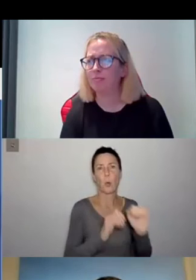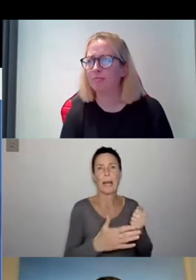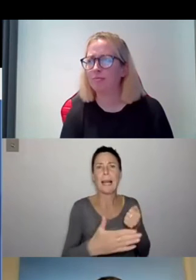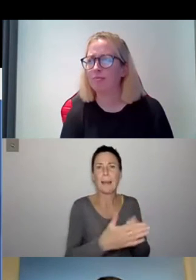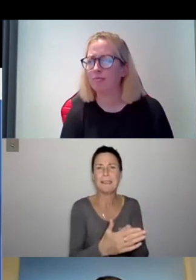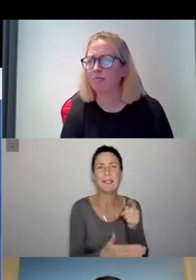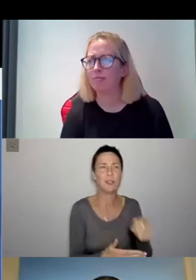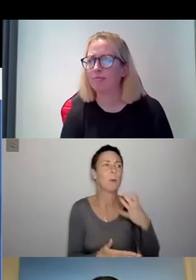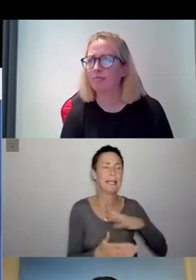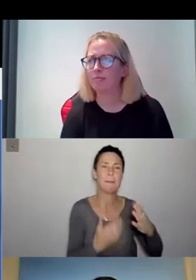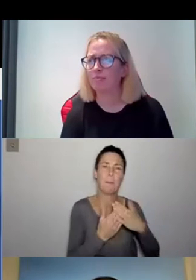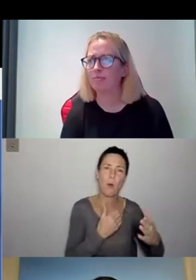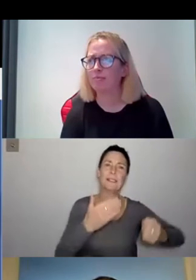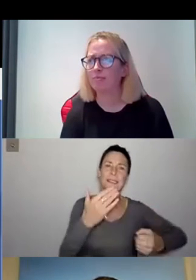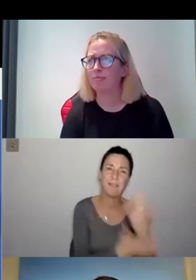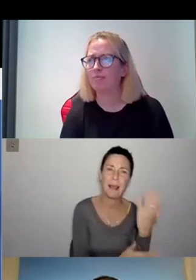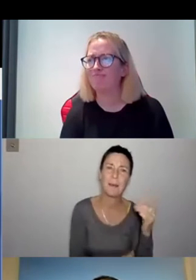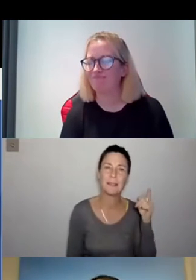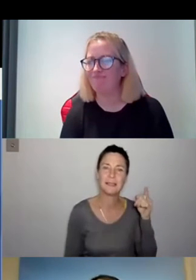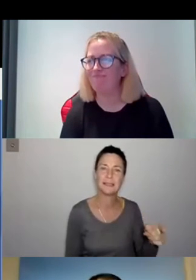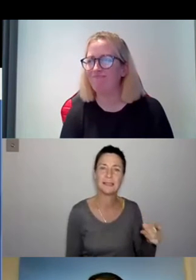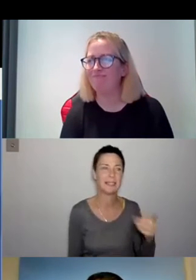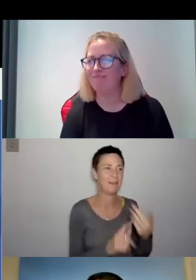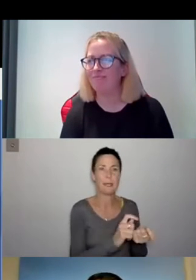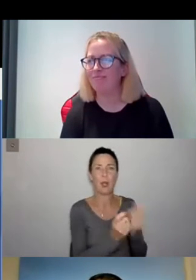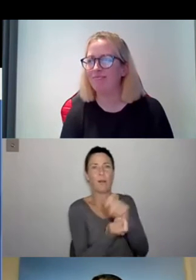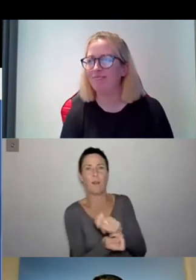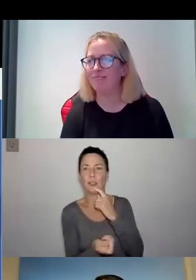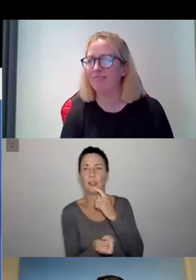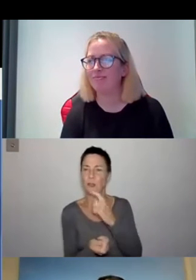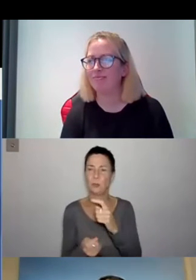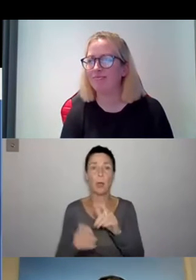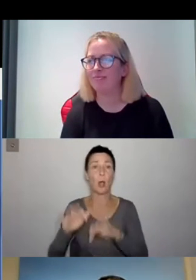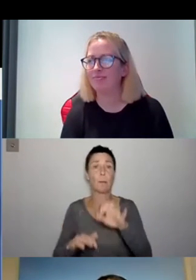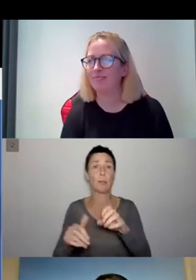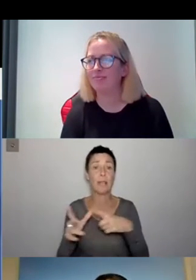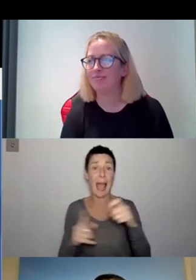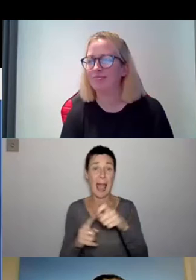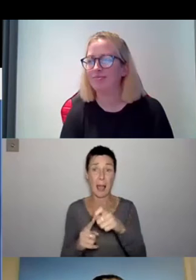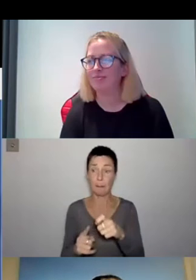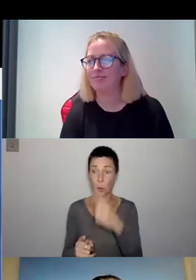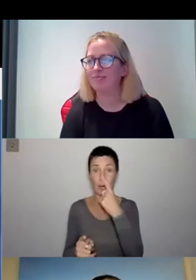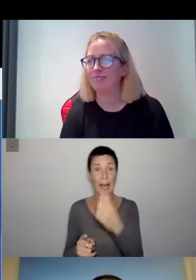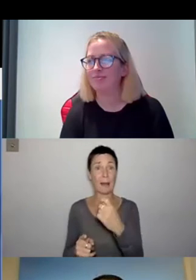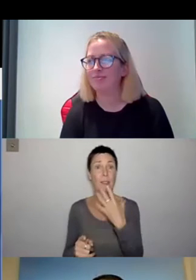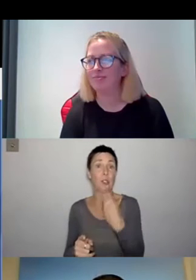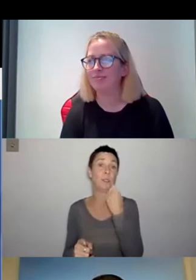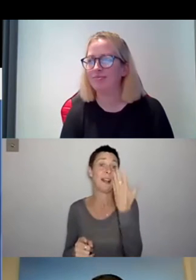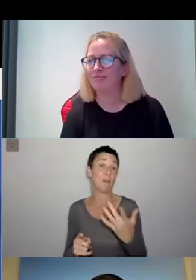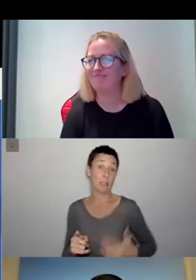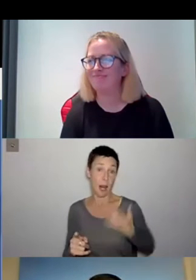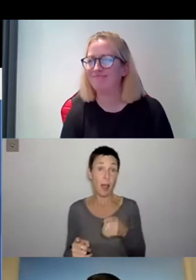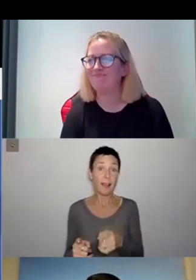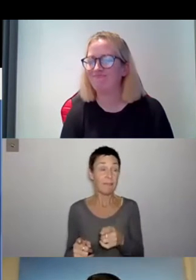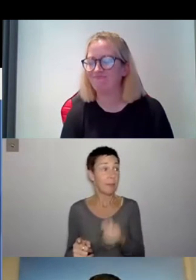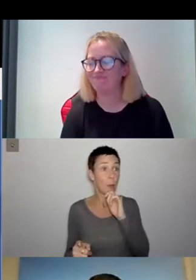more development, even being converted to a computer app so you can actually be applied in everyday life. It's trying